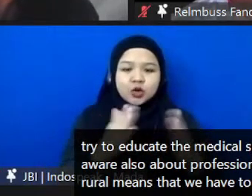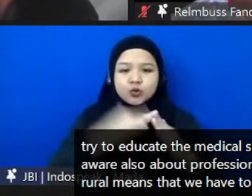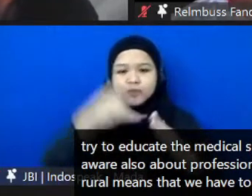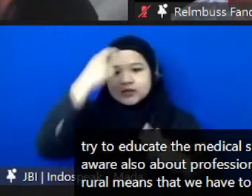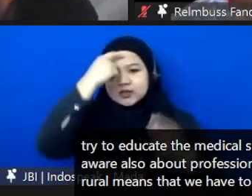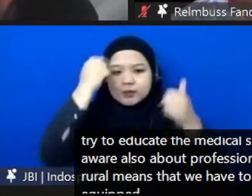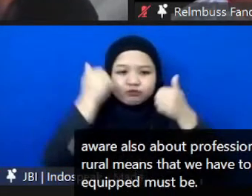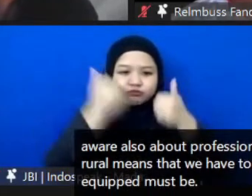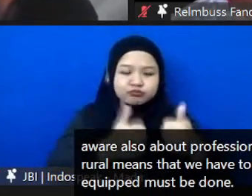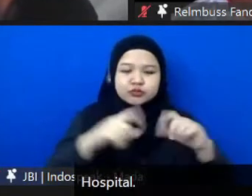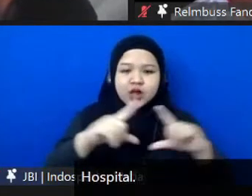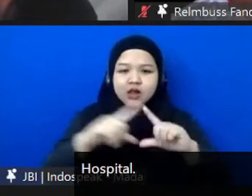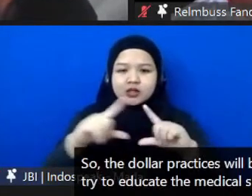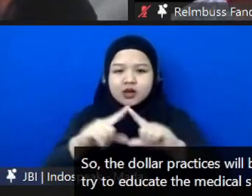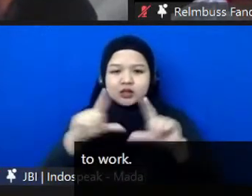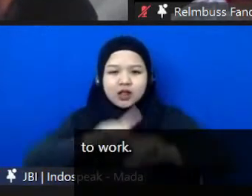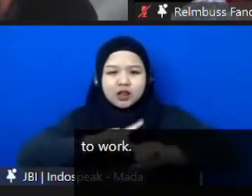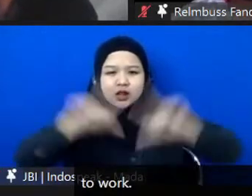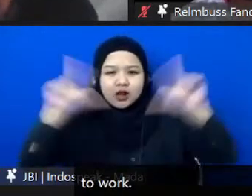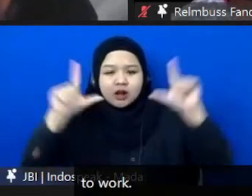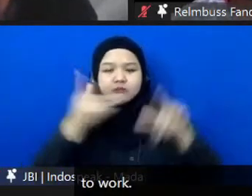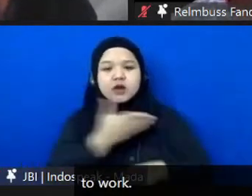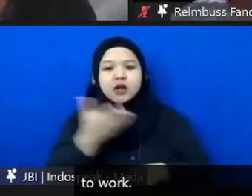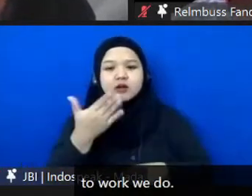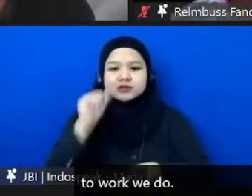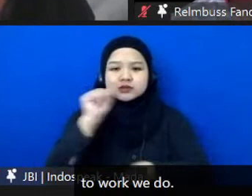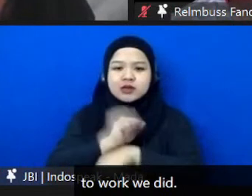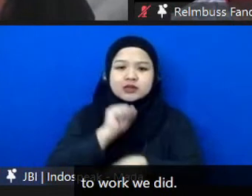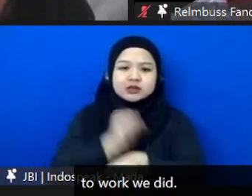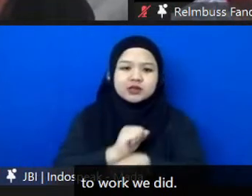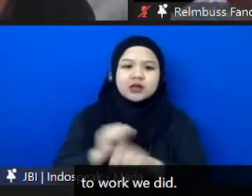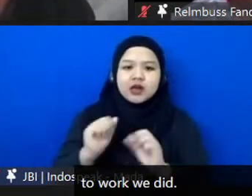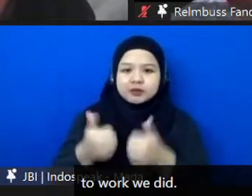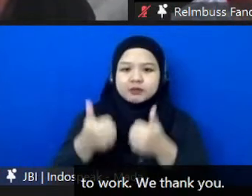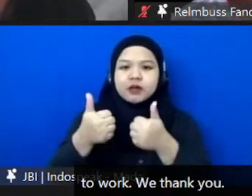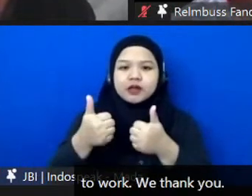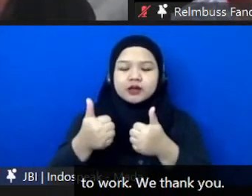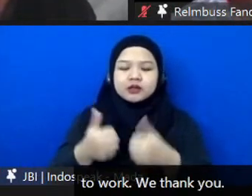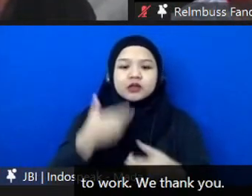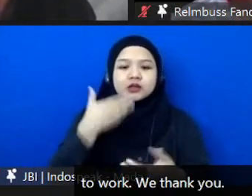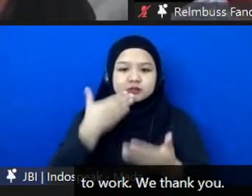well-equipped hospital for them to work with it. Thank you, Helena.